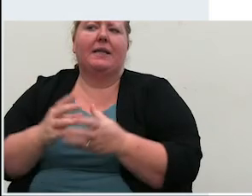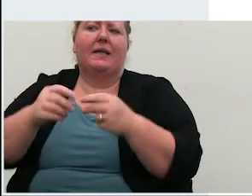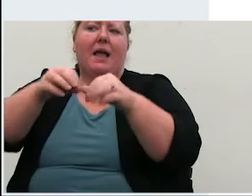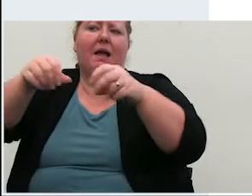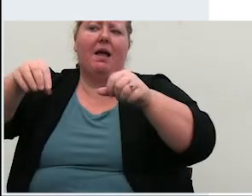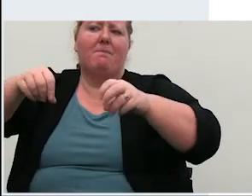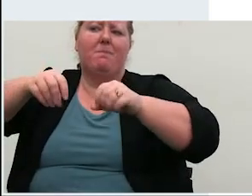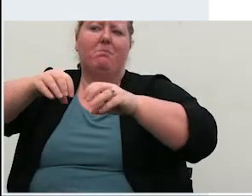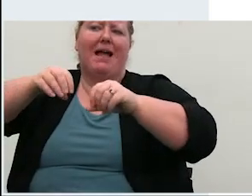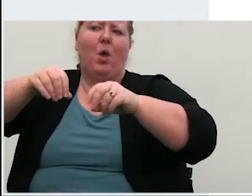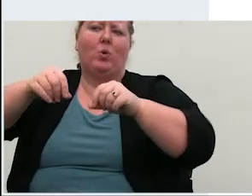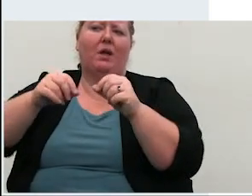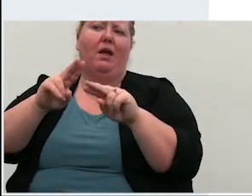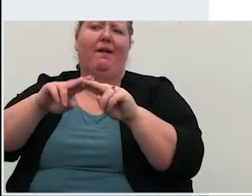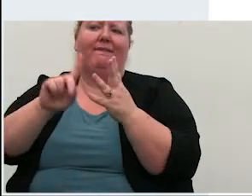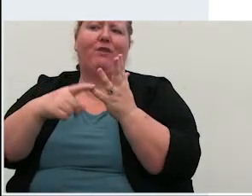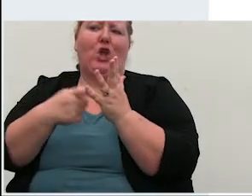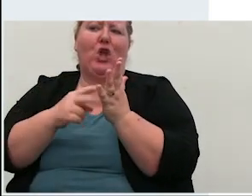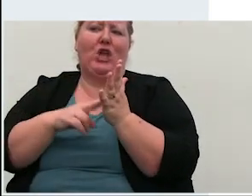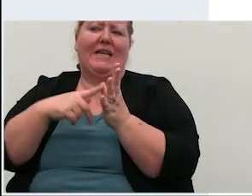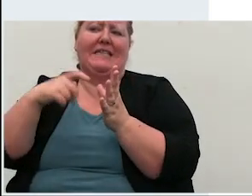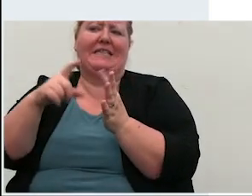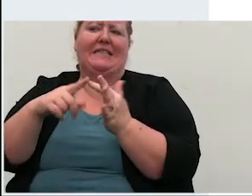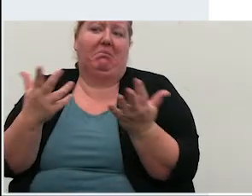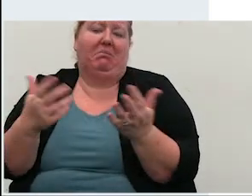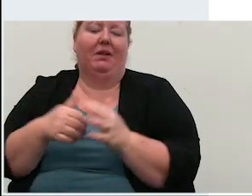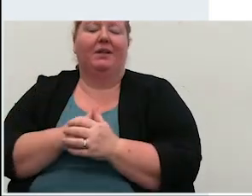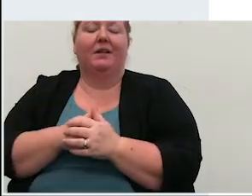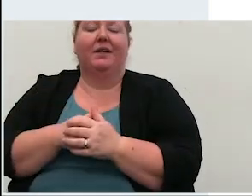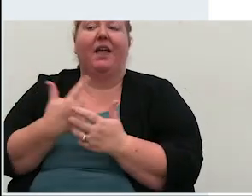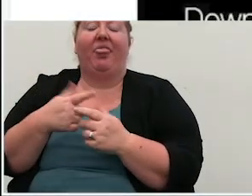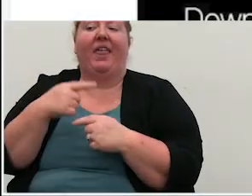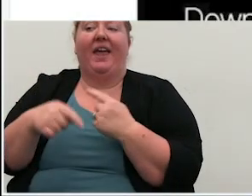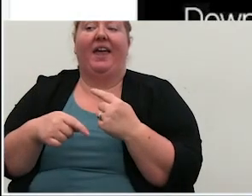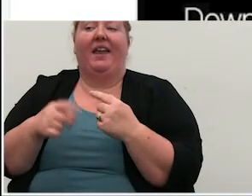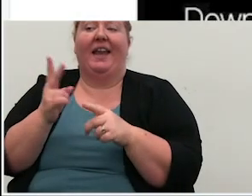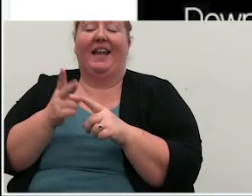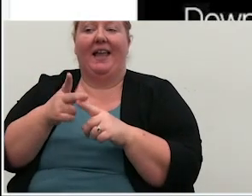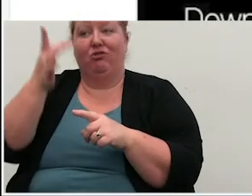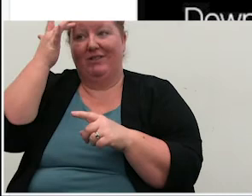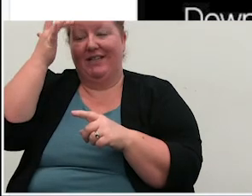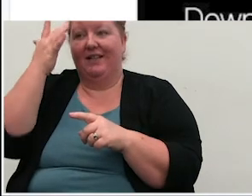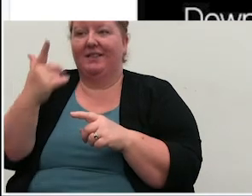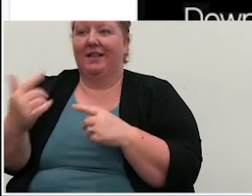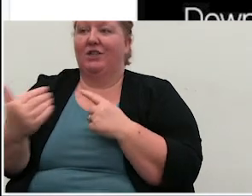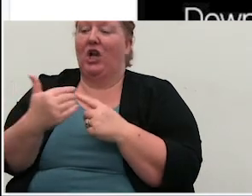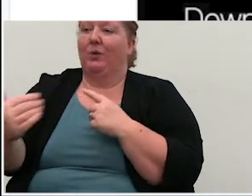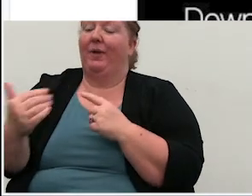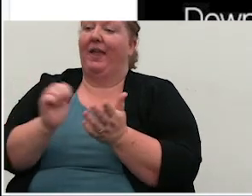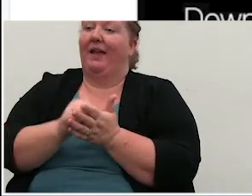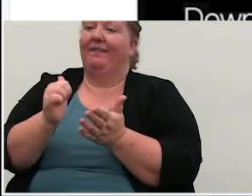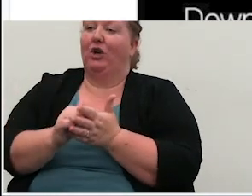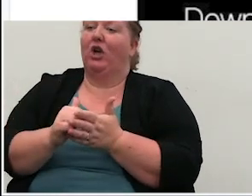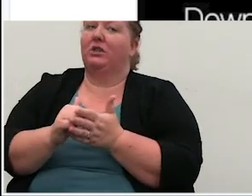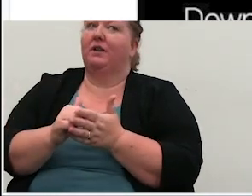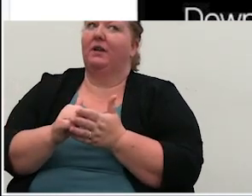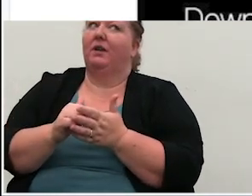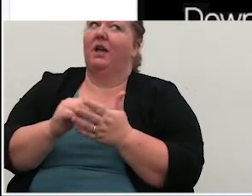furnace. Definitely not. And then just as it's getting ridiculous, they target me with an advert for targeted